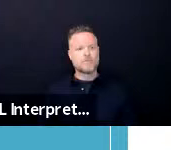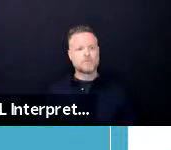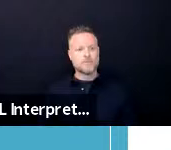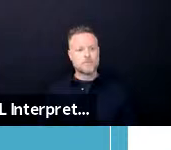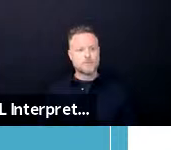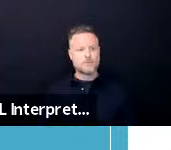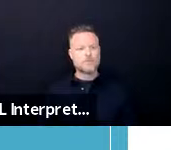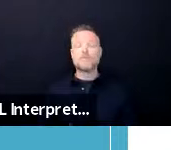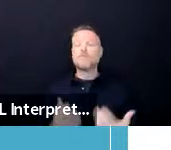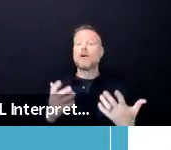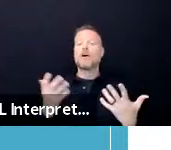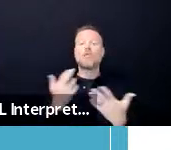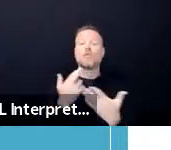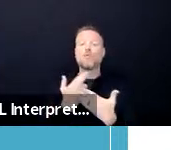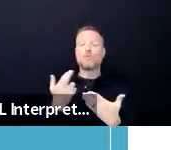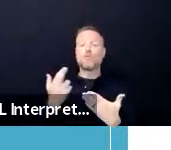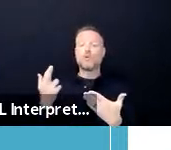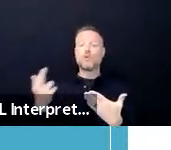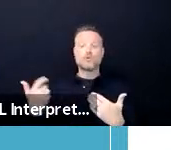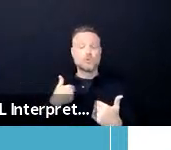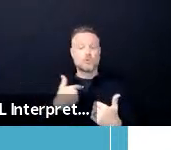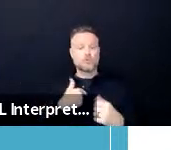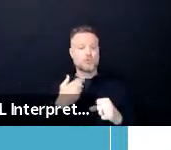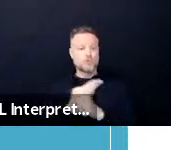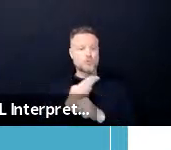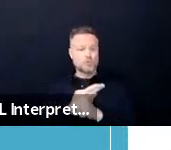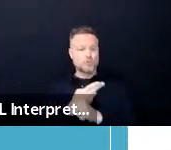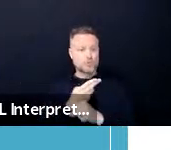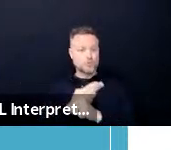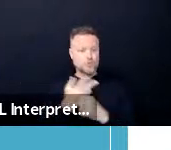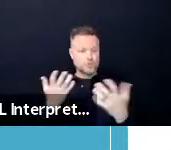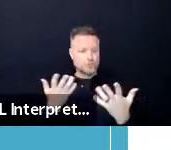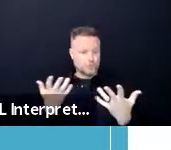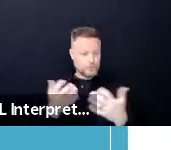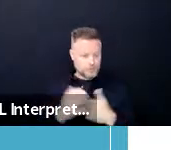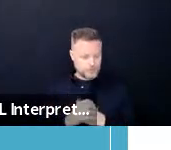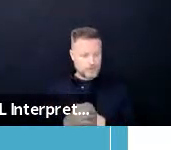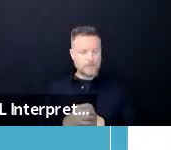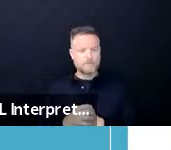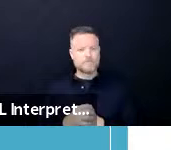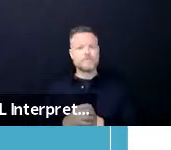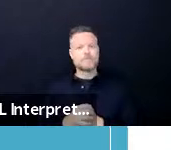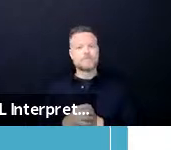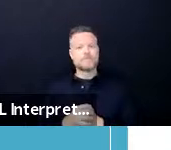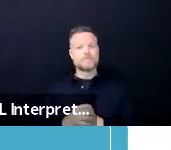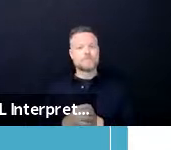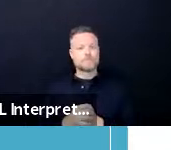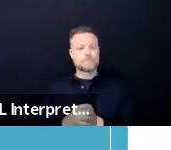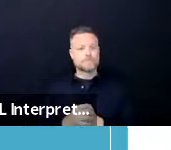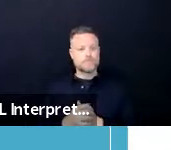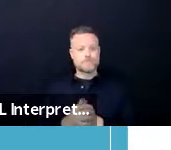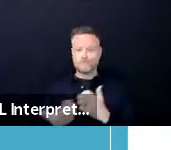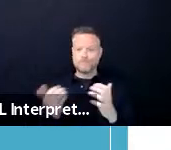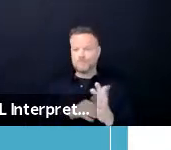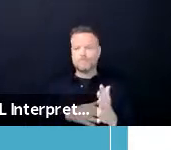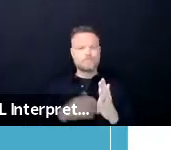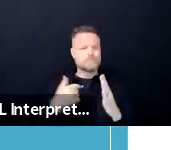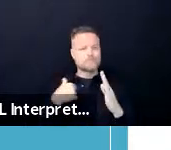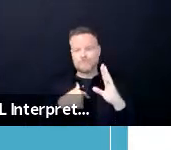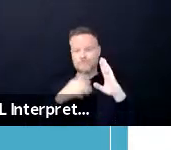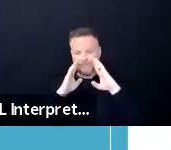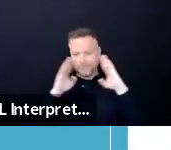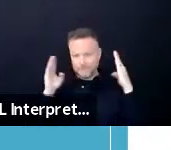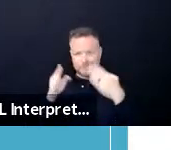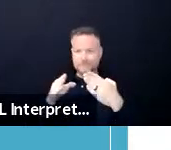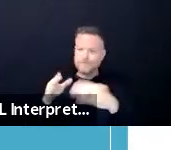Some of the resources we have been using to support our work are, again, going with our communities where they get